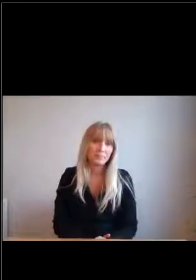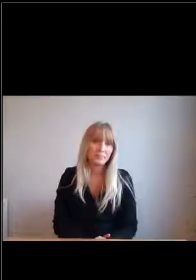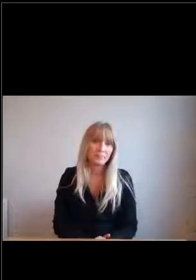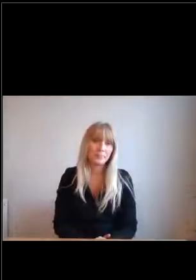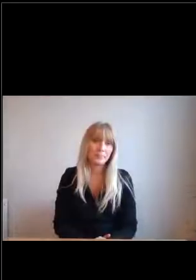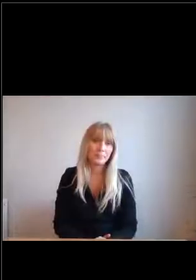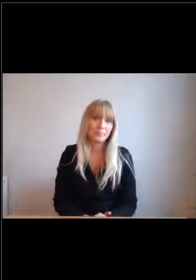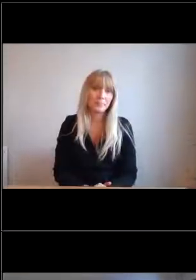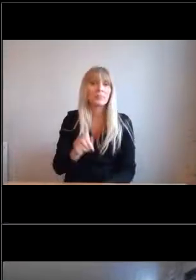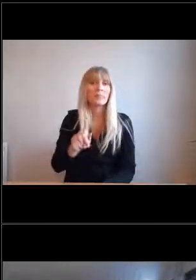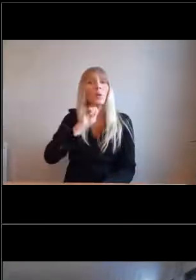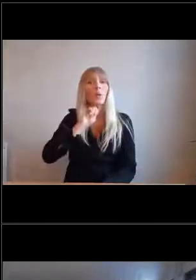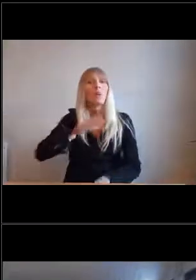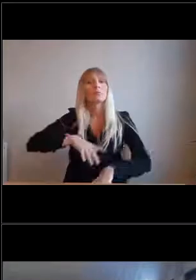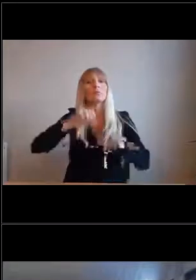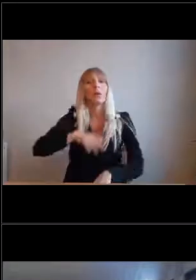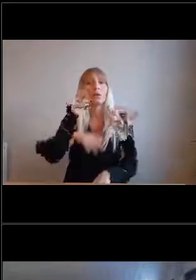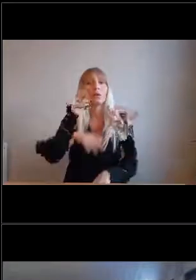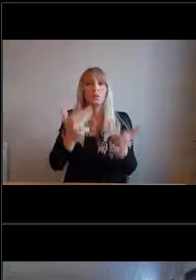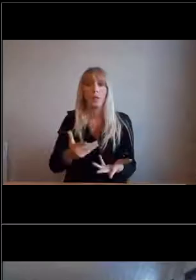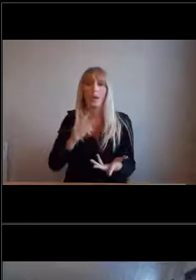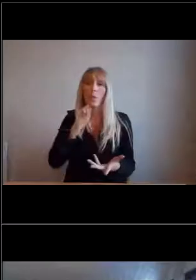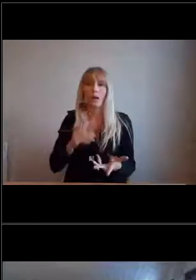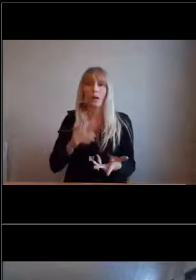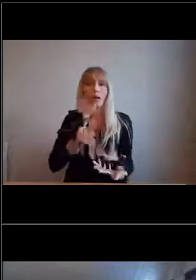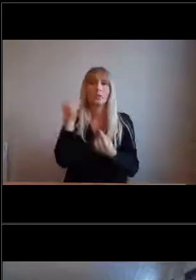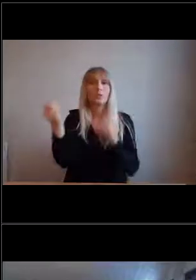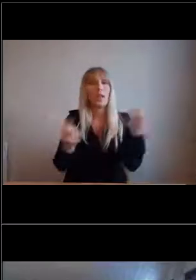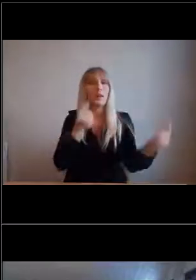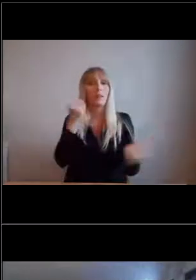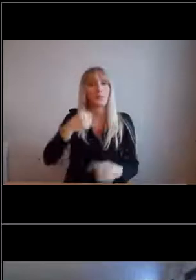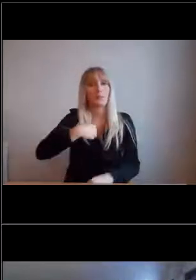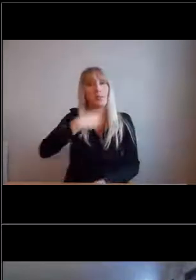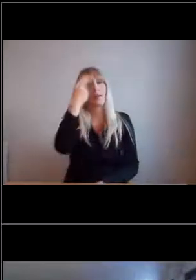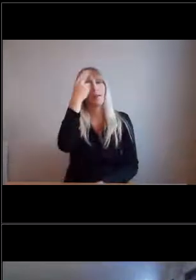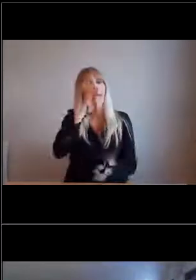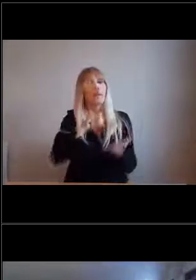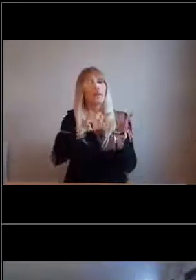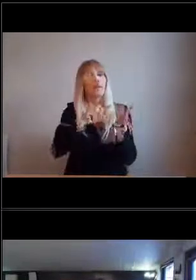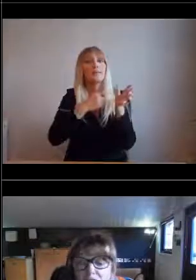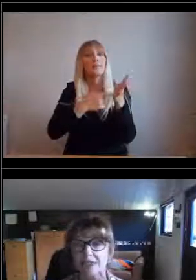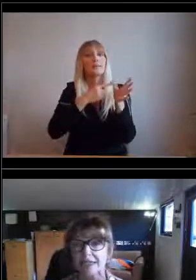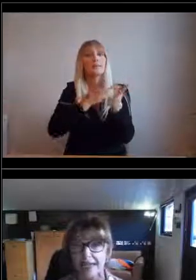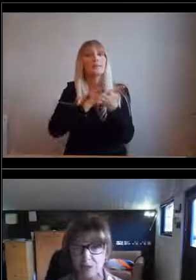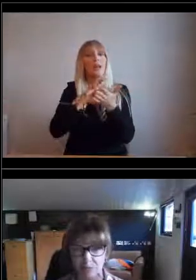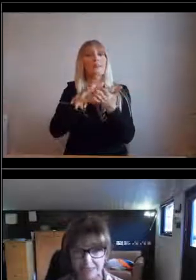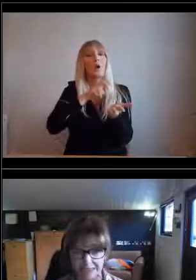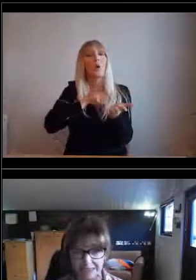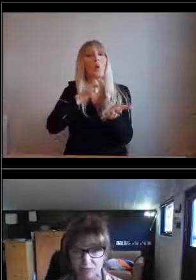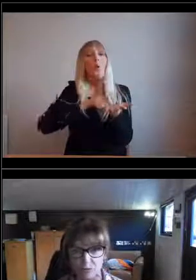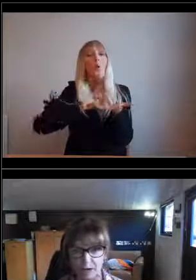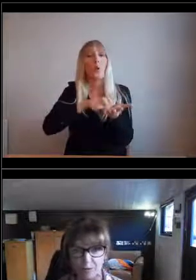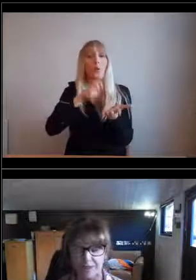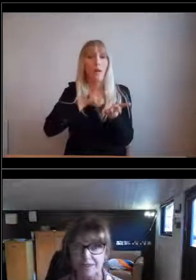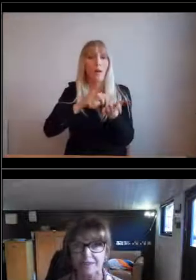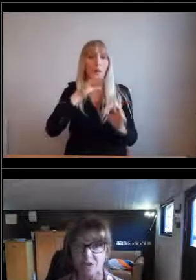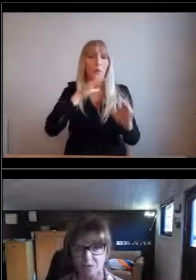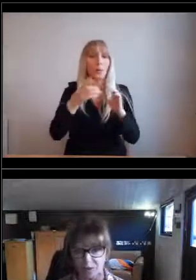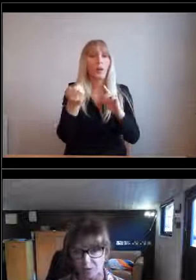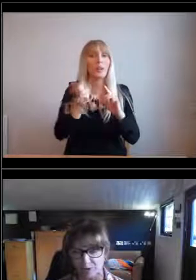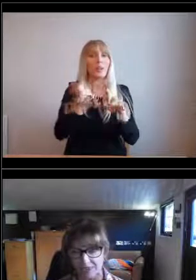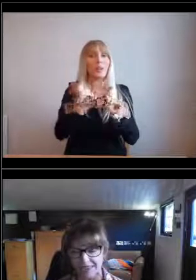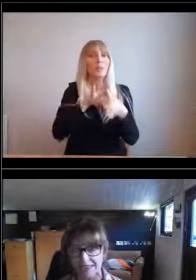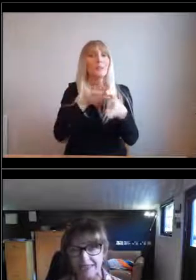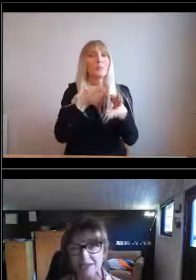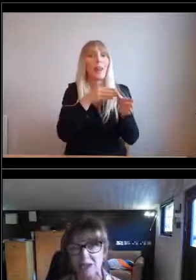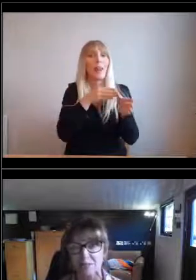So we'll start off today by briefly introducing ourselves. My name is Sarah Walker and I'm the Communications and Engagement Lead for Highways England